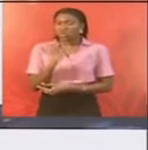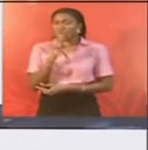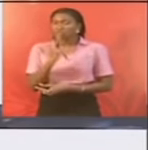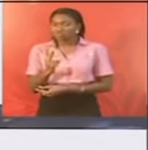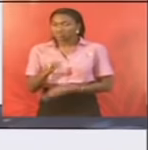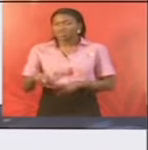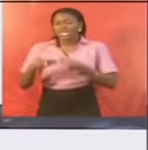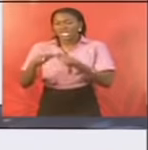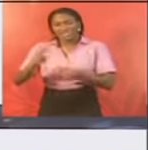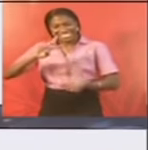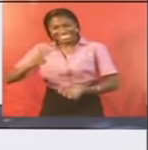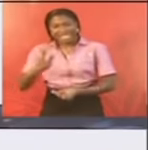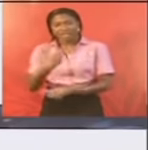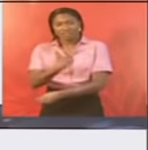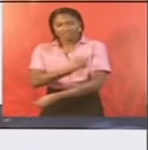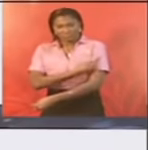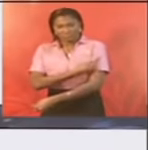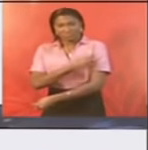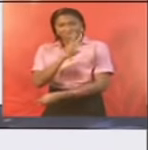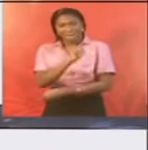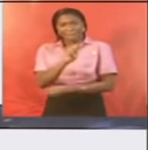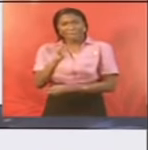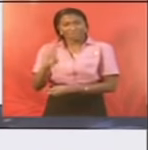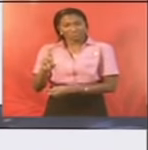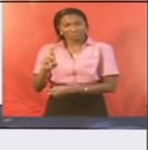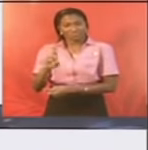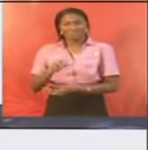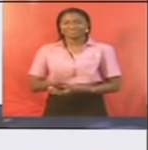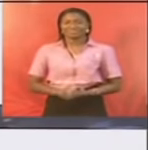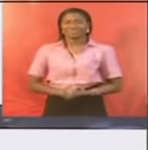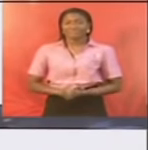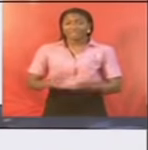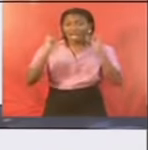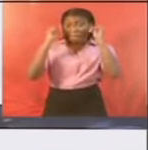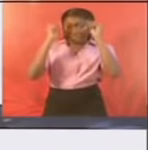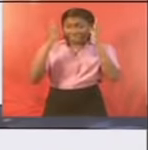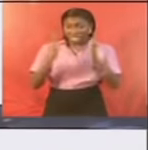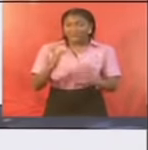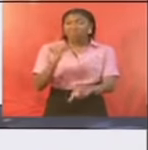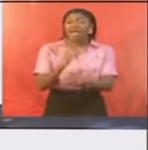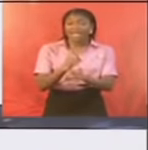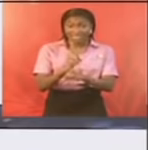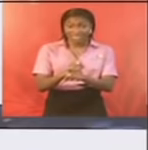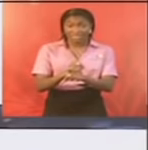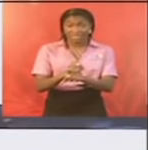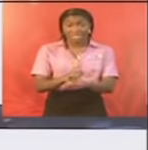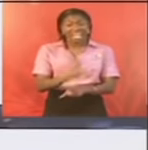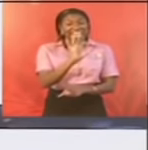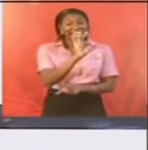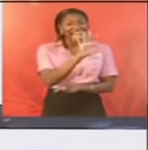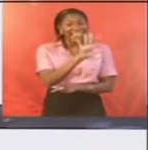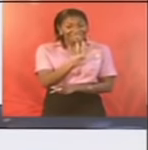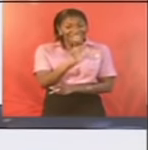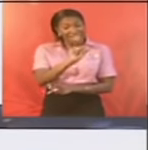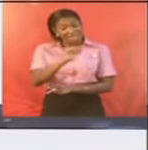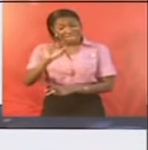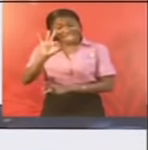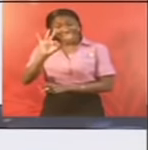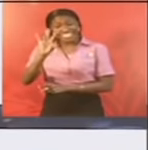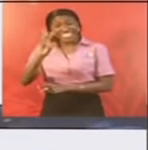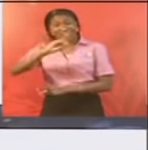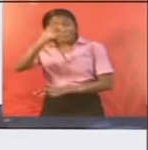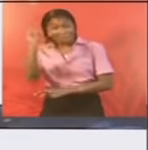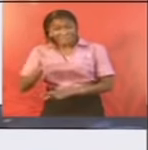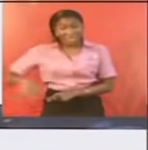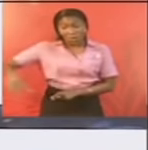age. Minister is right in that we need to achieve 95% coverage to prevent an